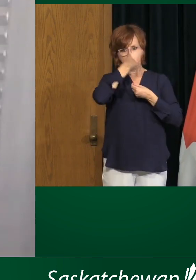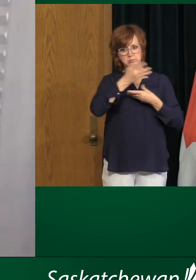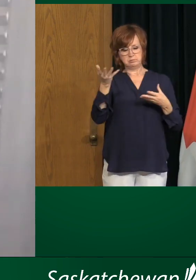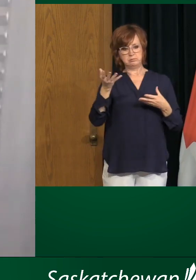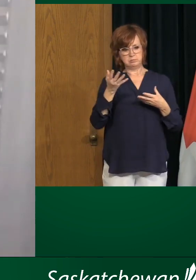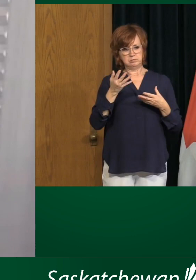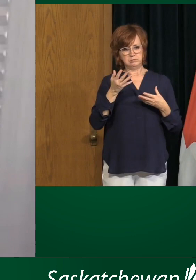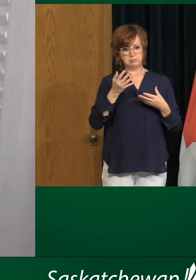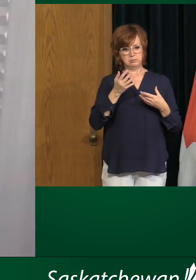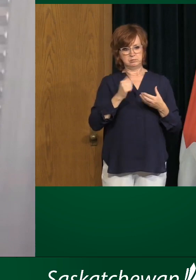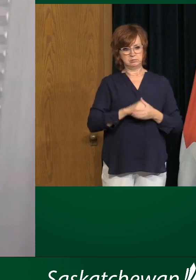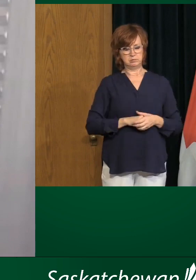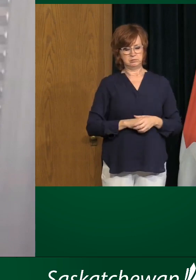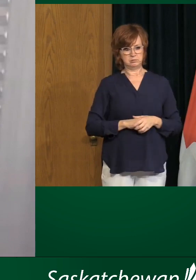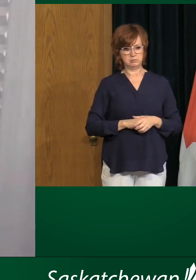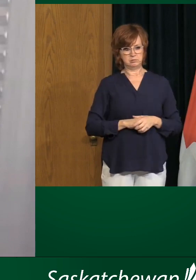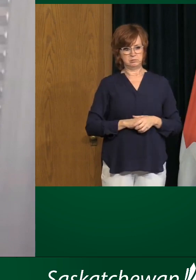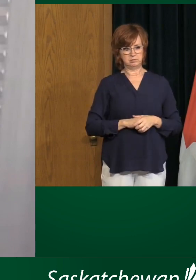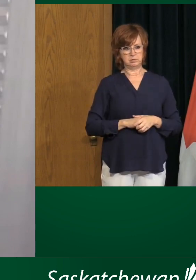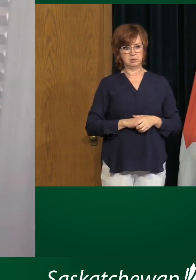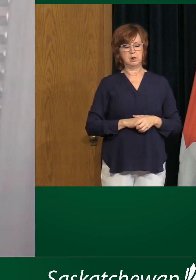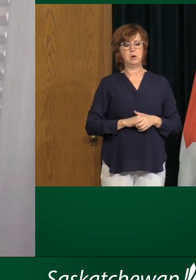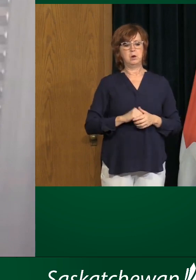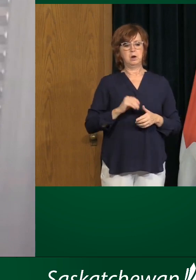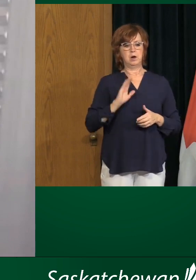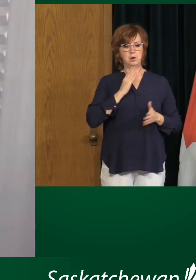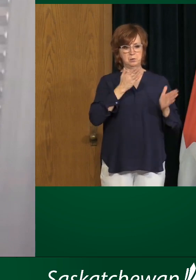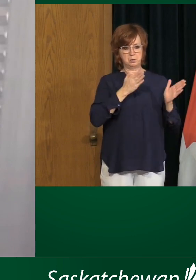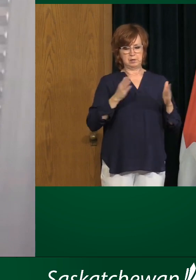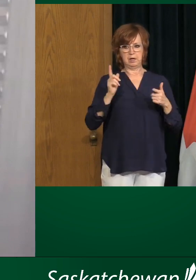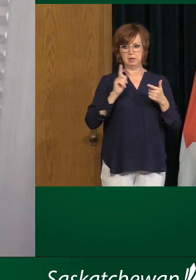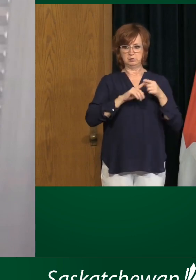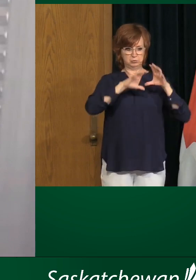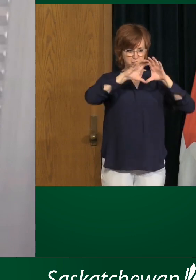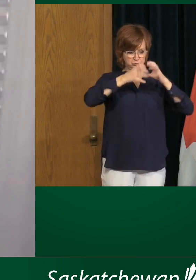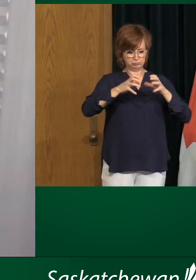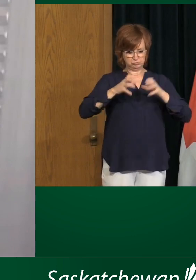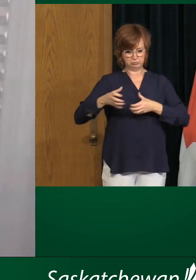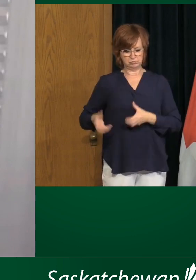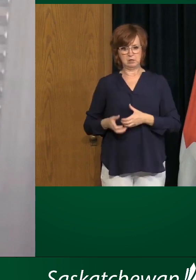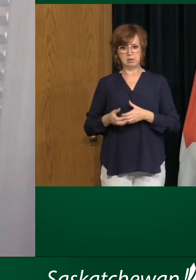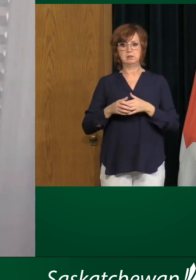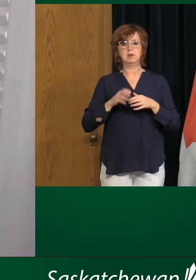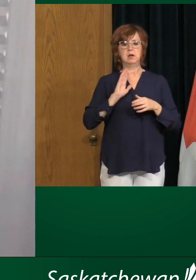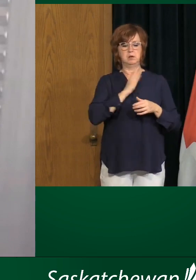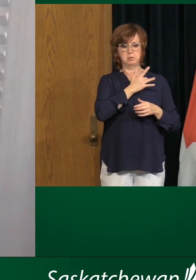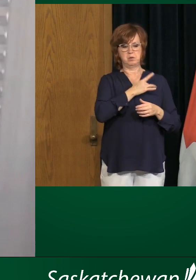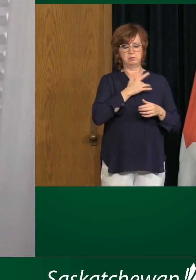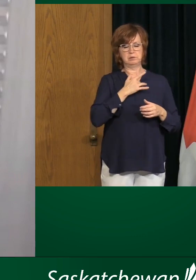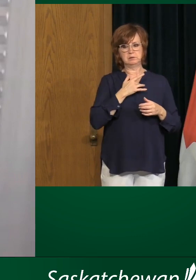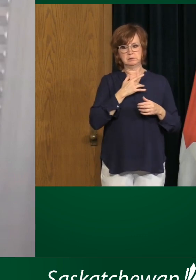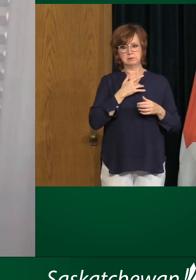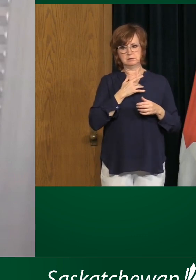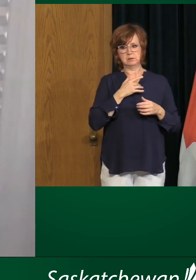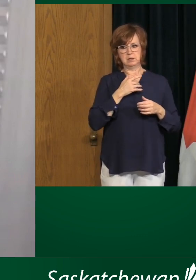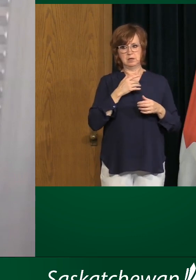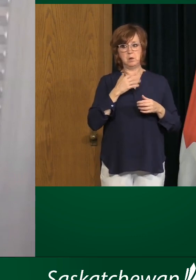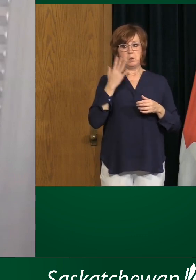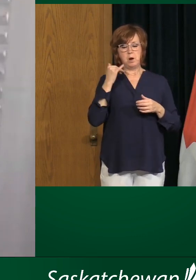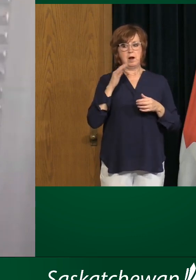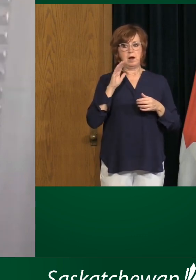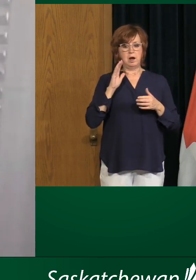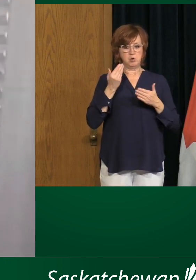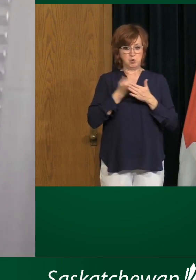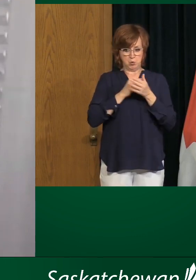to narrow down into smaller areas with time and as we get more and more information and data. Recognizing again that